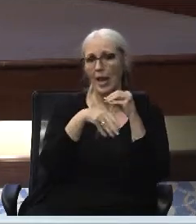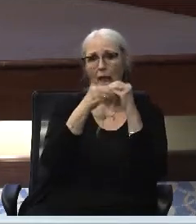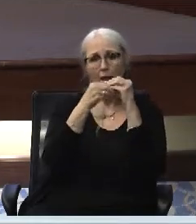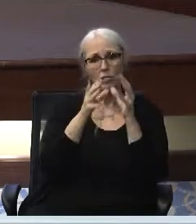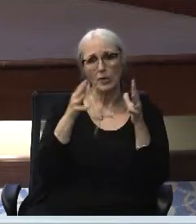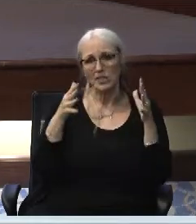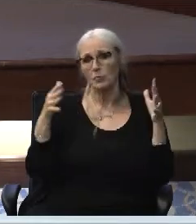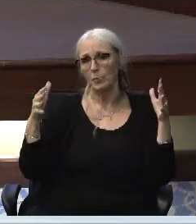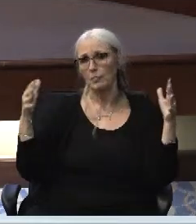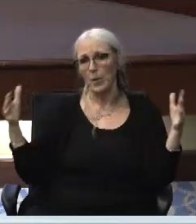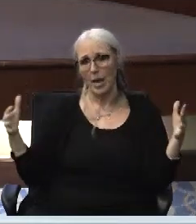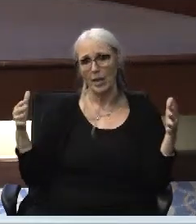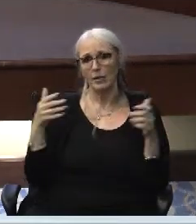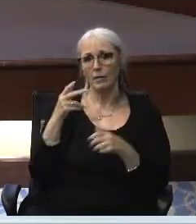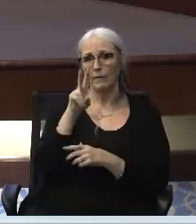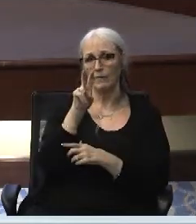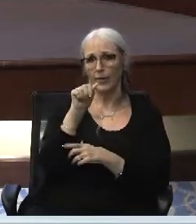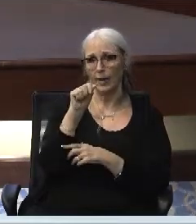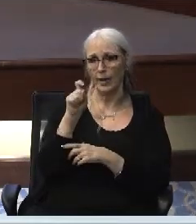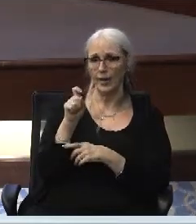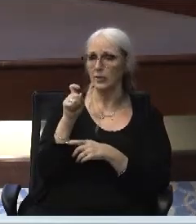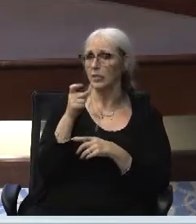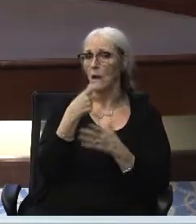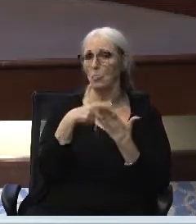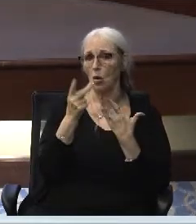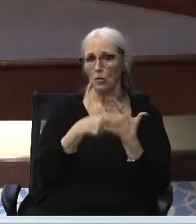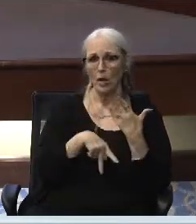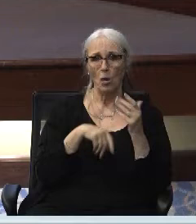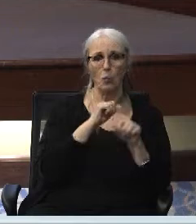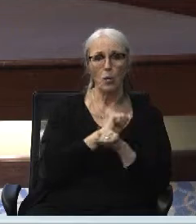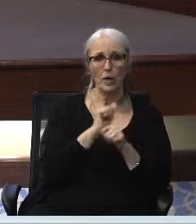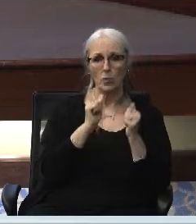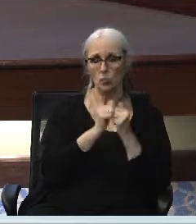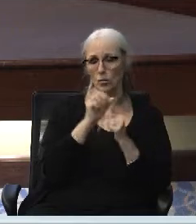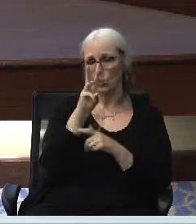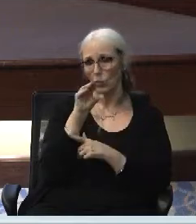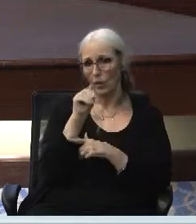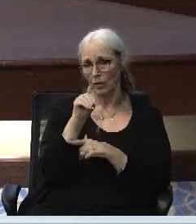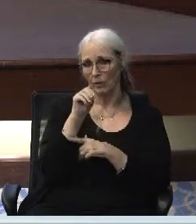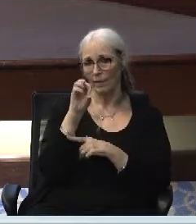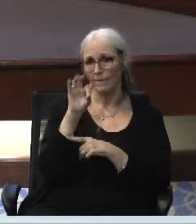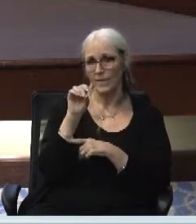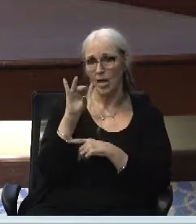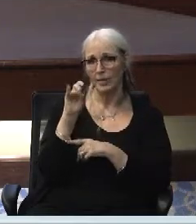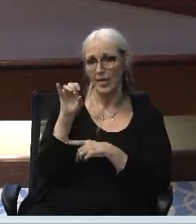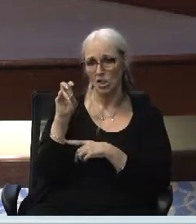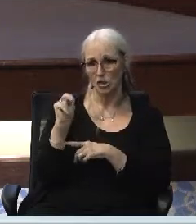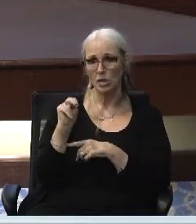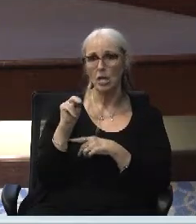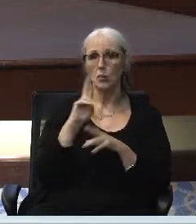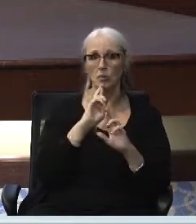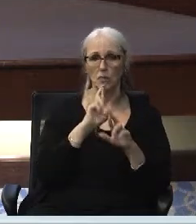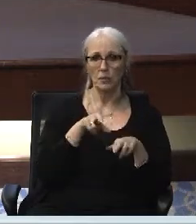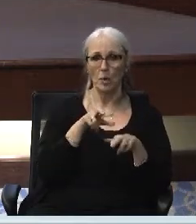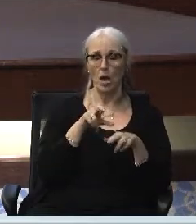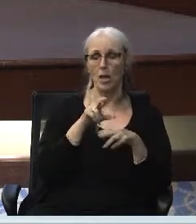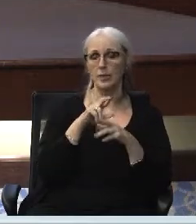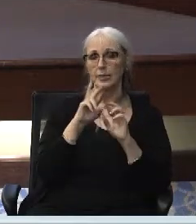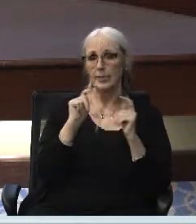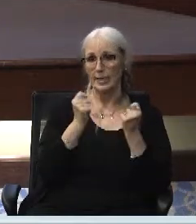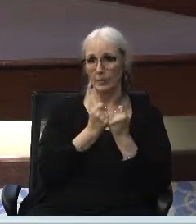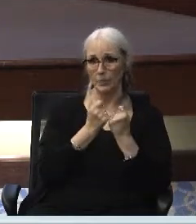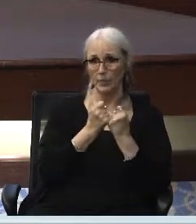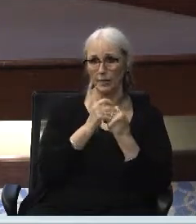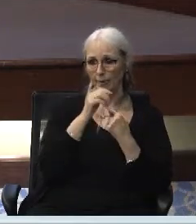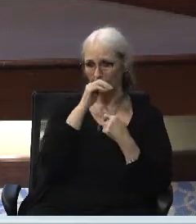program. And working with, in conjunction with the Waco Foundation and the Health Response Team, there's a ZOMAD media